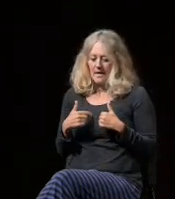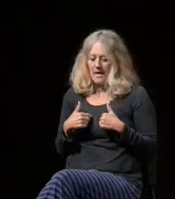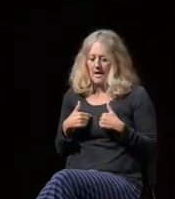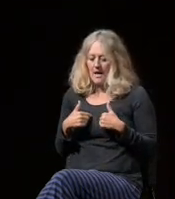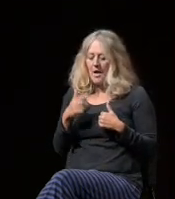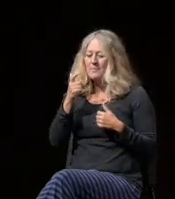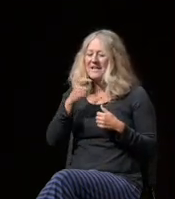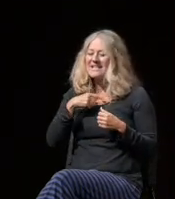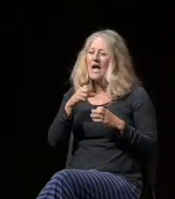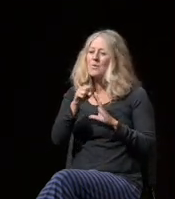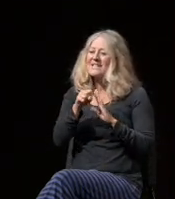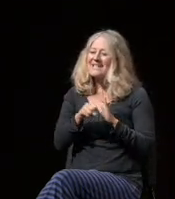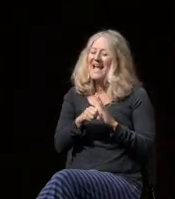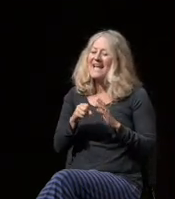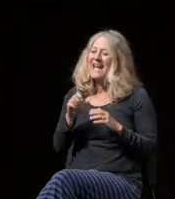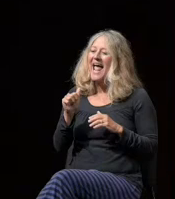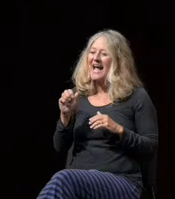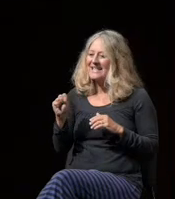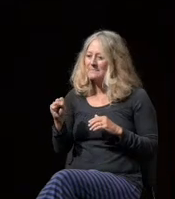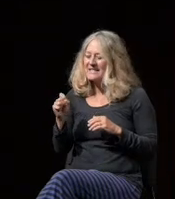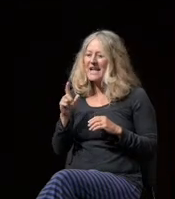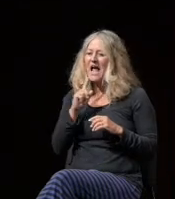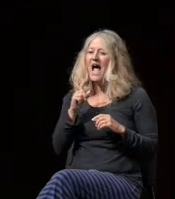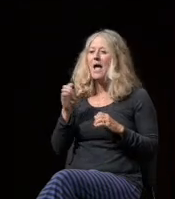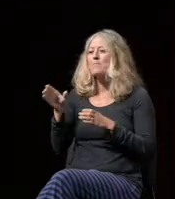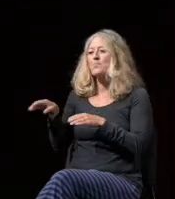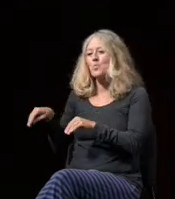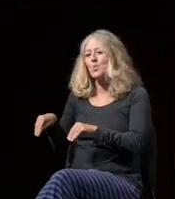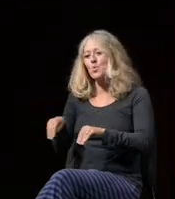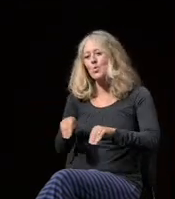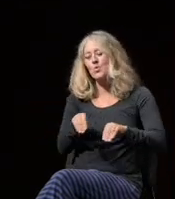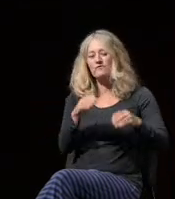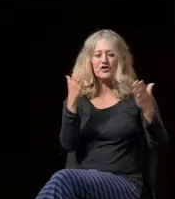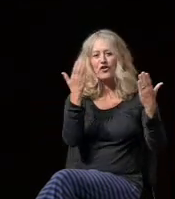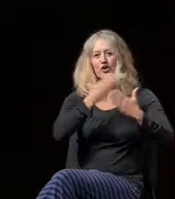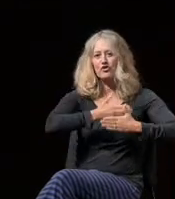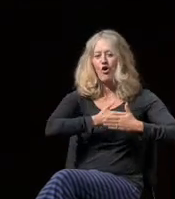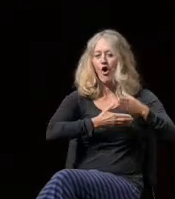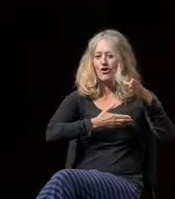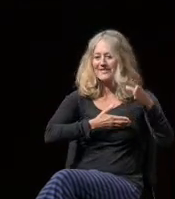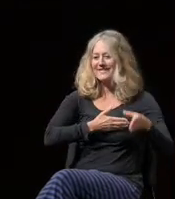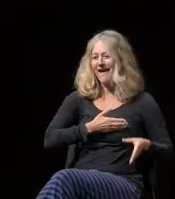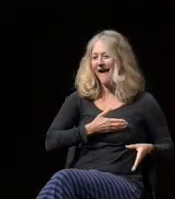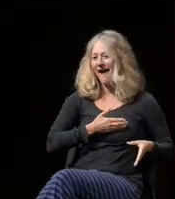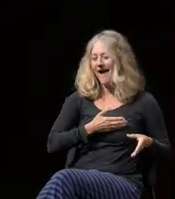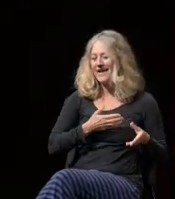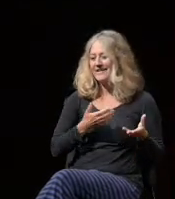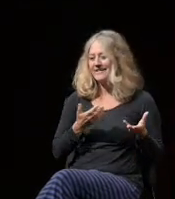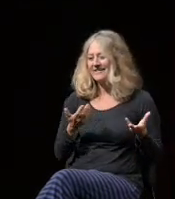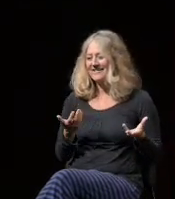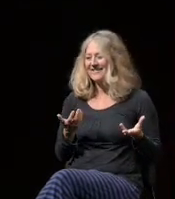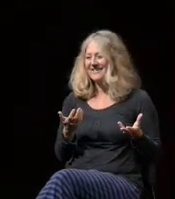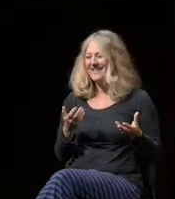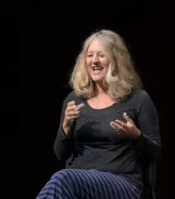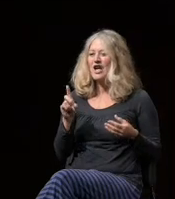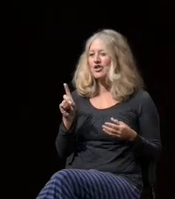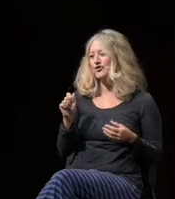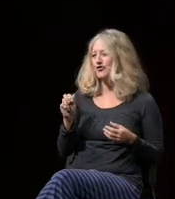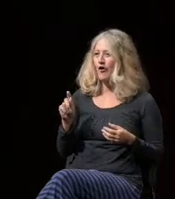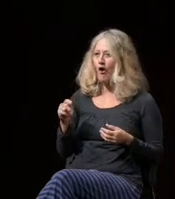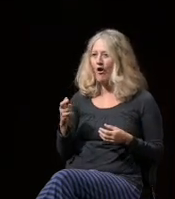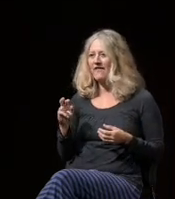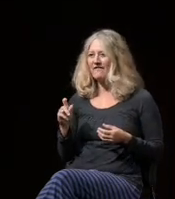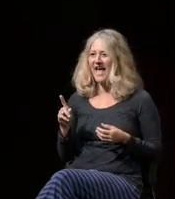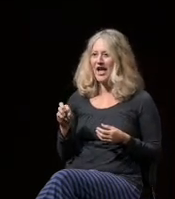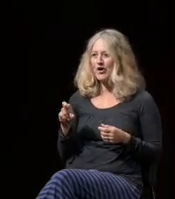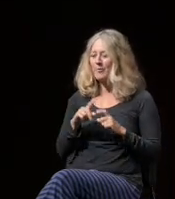because I was a state academic senate, that I went to the dark side. So the first thing I let them know, I'm sure they might be talking about Darth Vader or something, but I had to